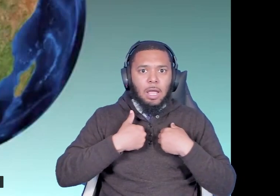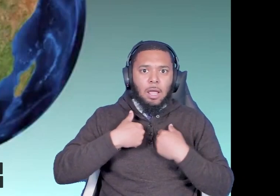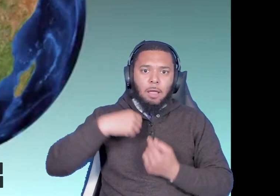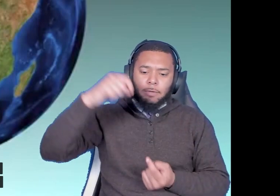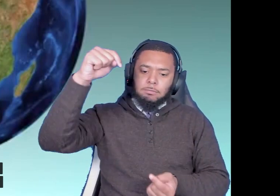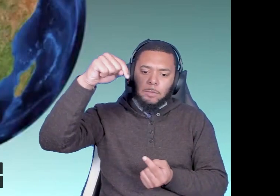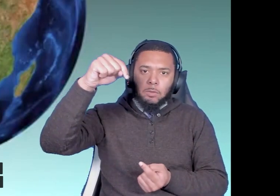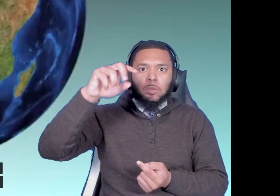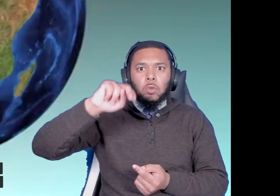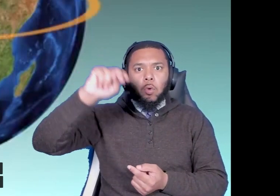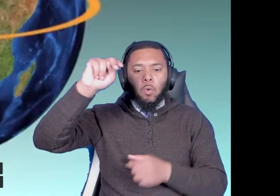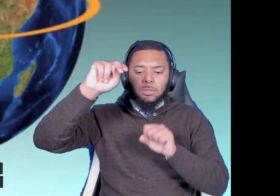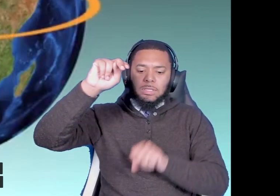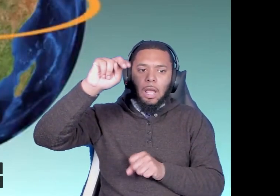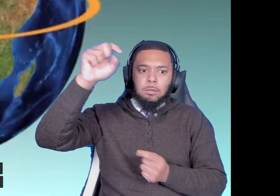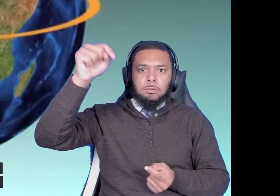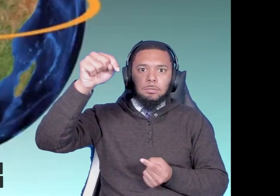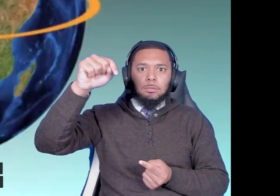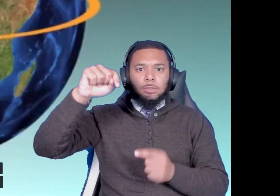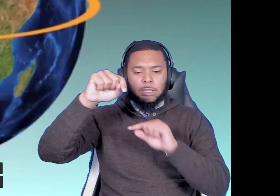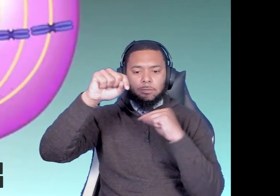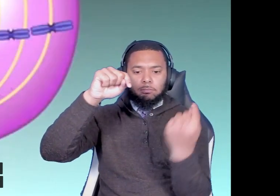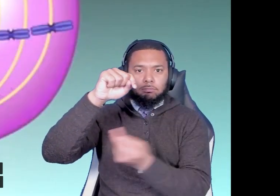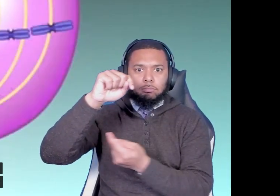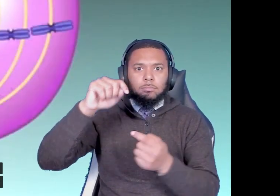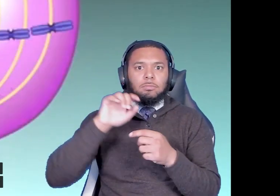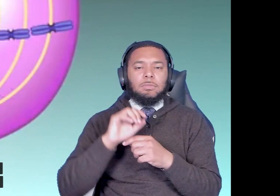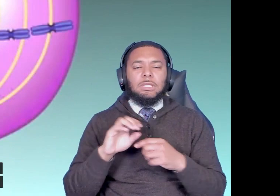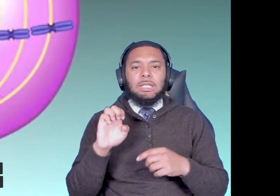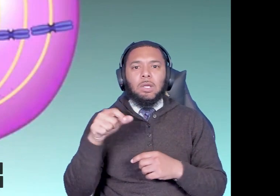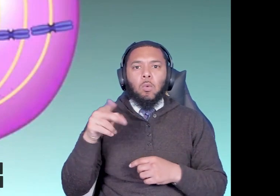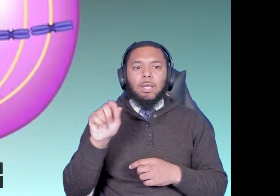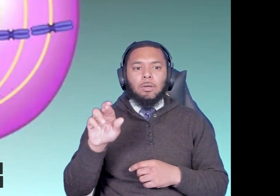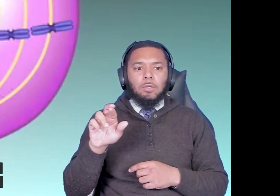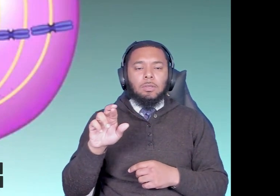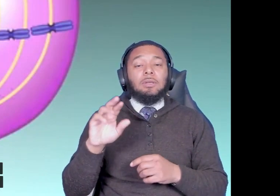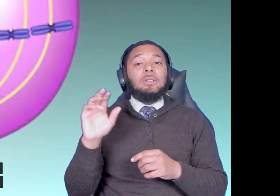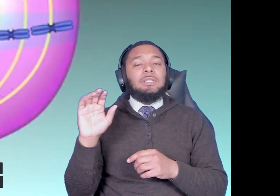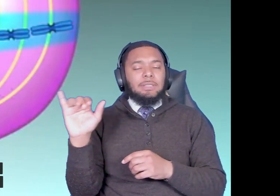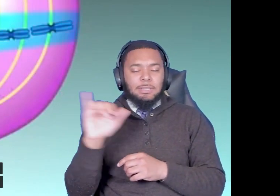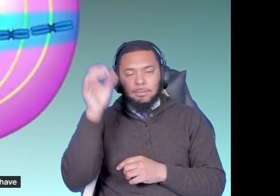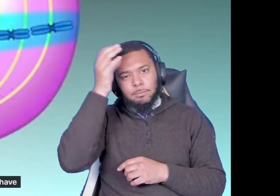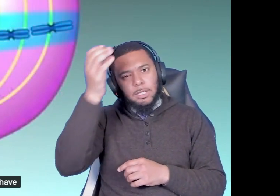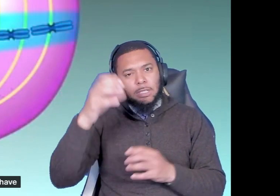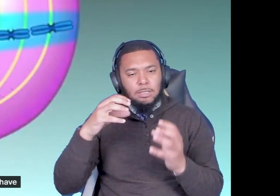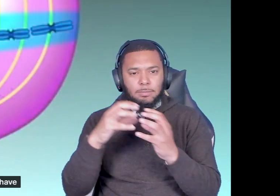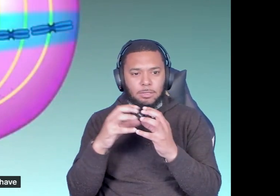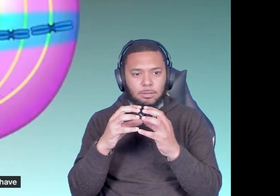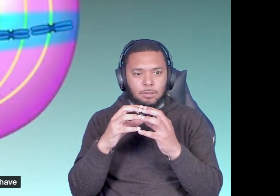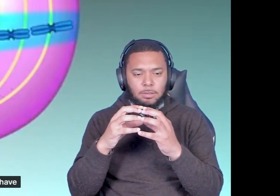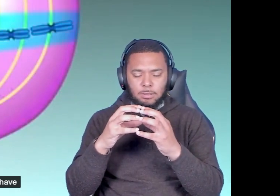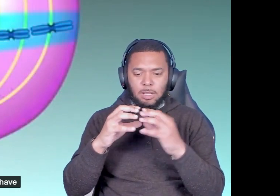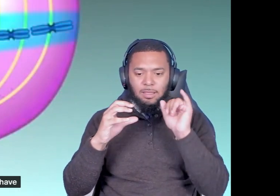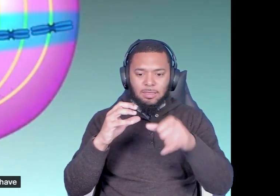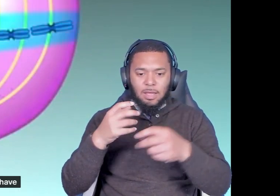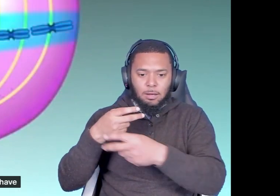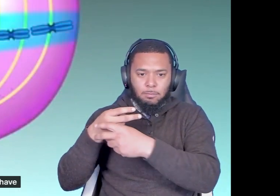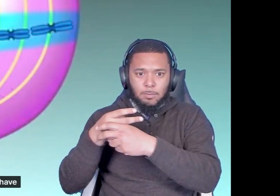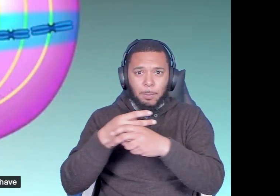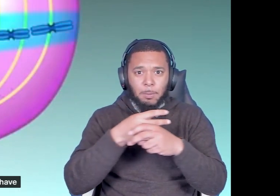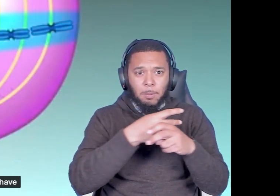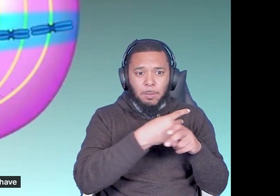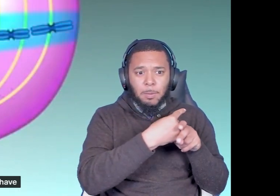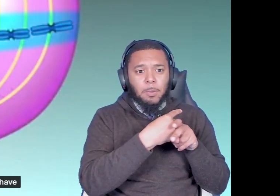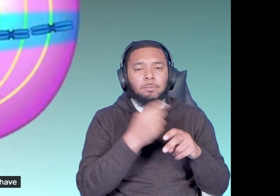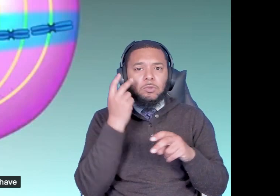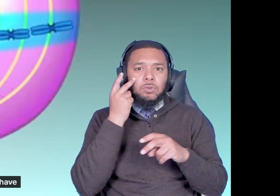and a south pole and an equator. Okay, a cell is similar in that we refer to the middle of the cell as the equator. You'll